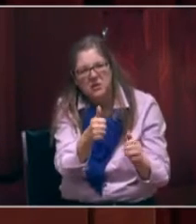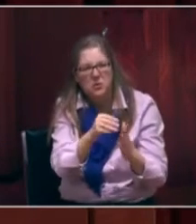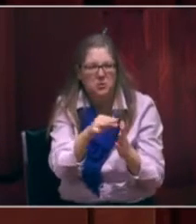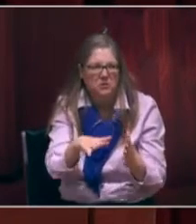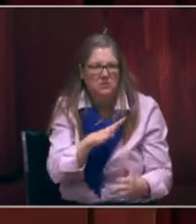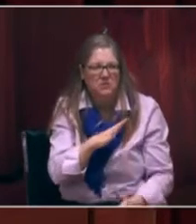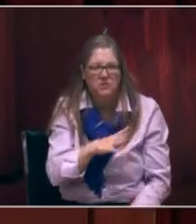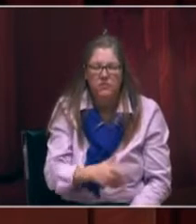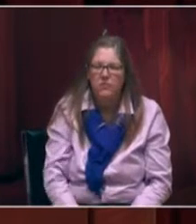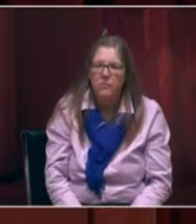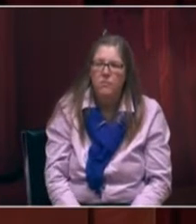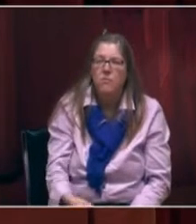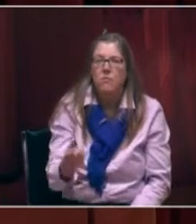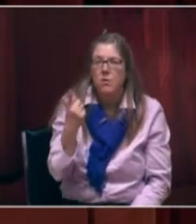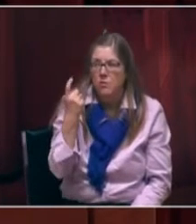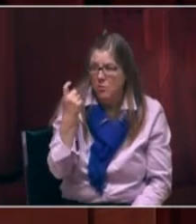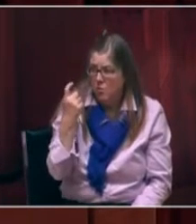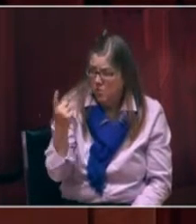then we'll wrap up.